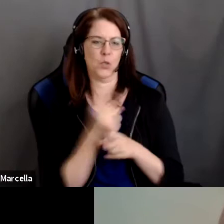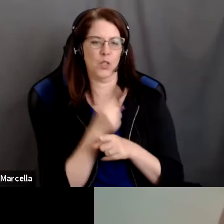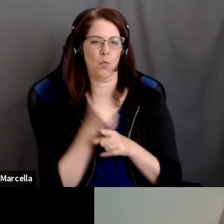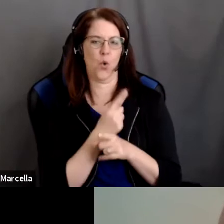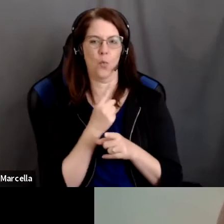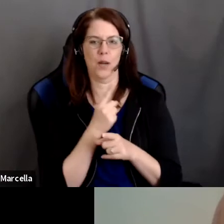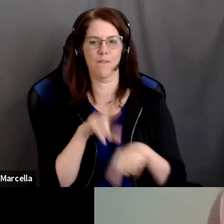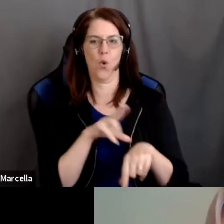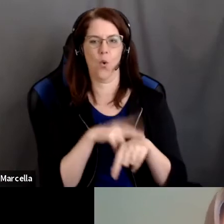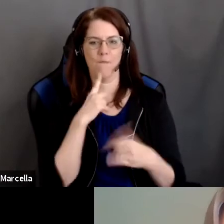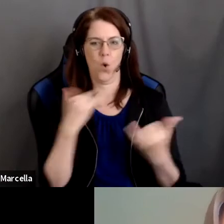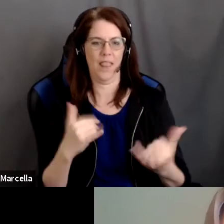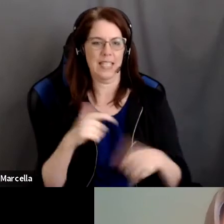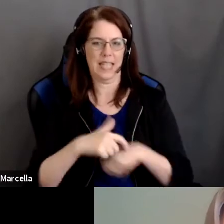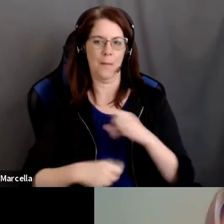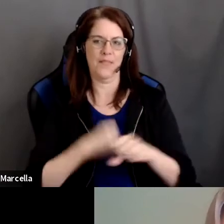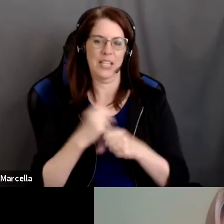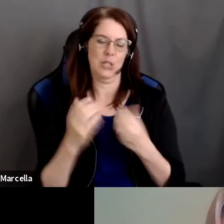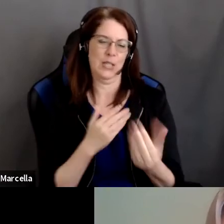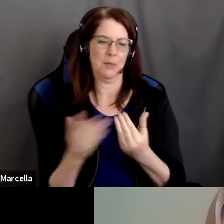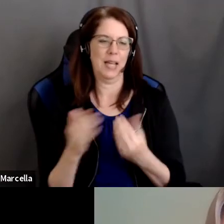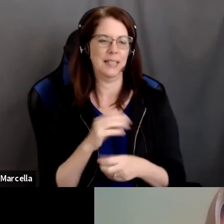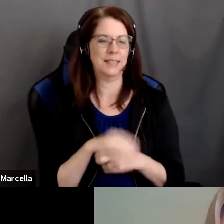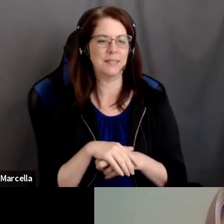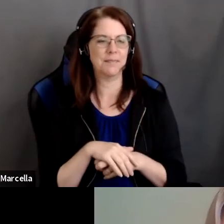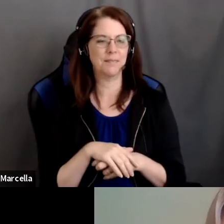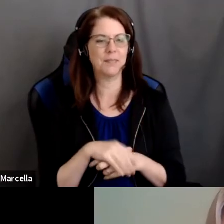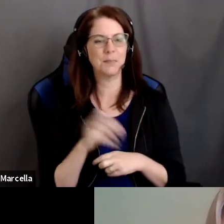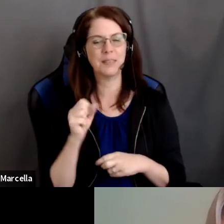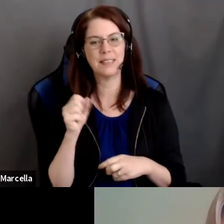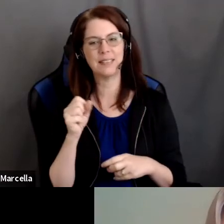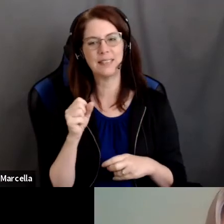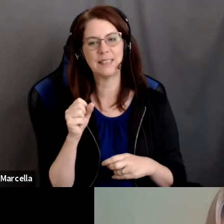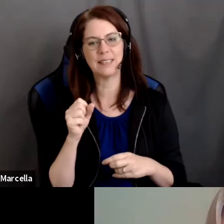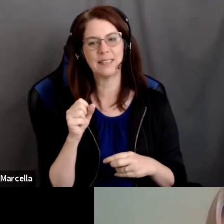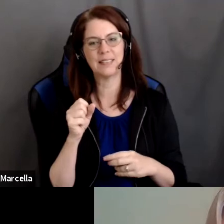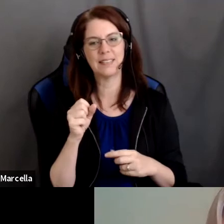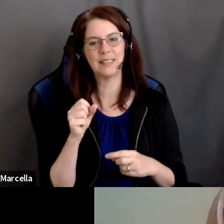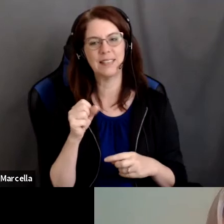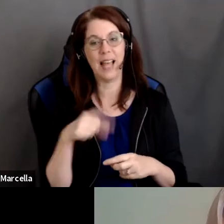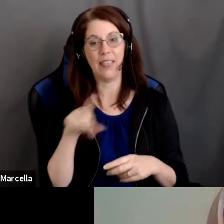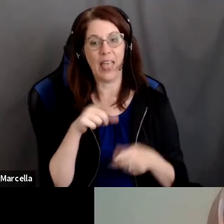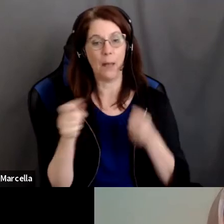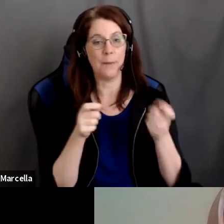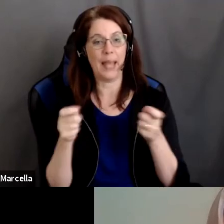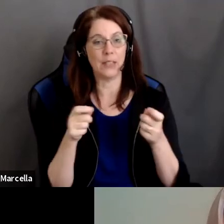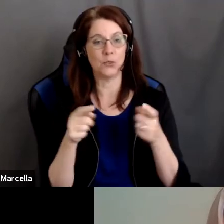appropriate, of course, for this time of the year anyway, but yes, they managed